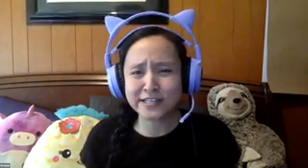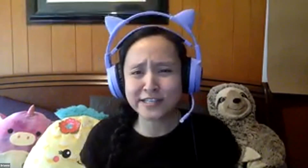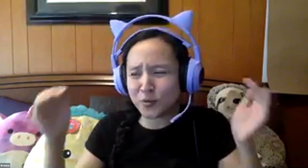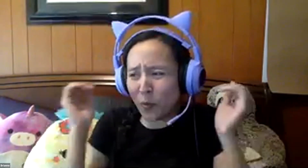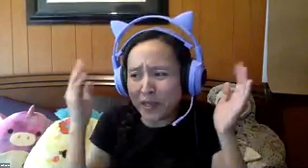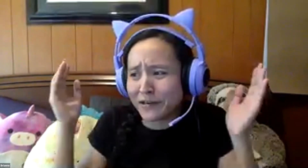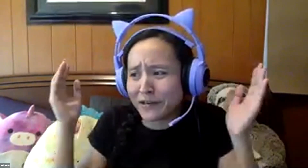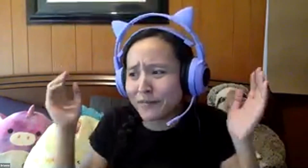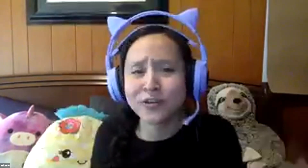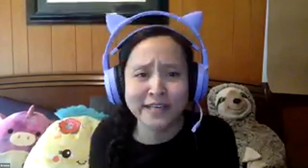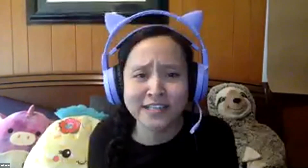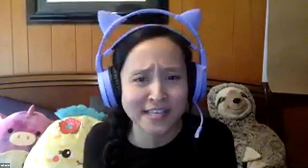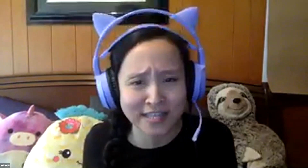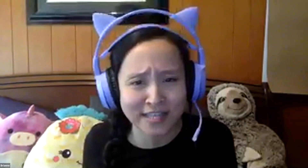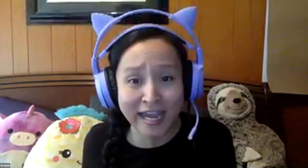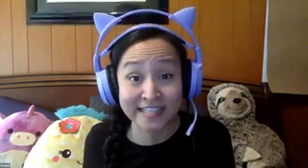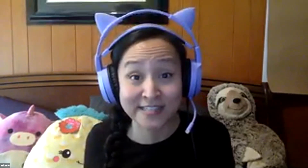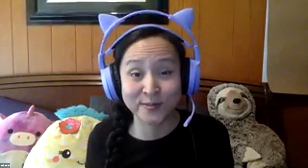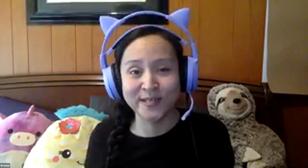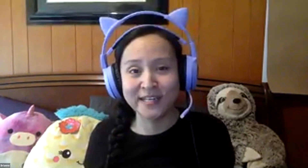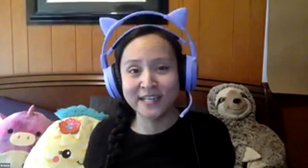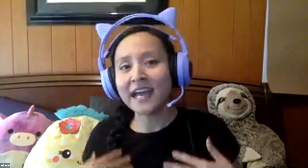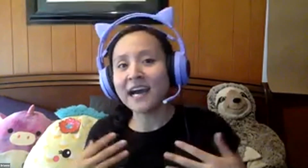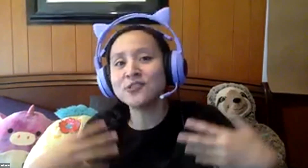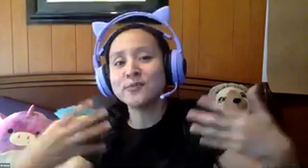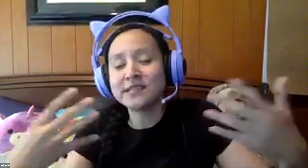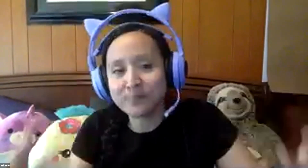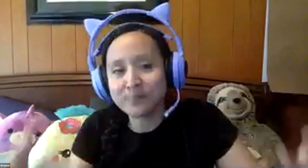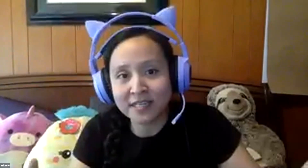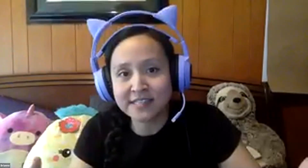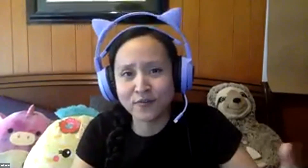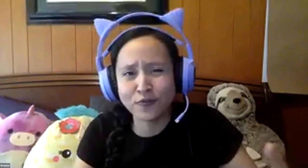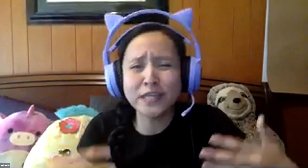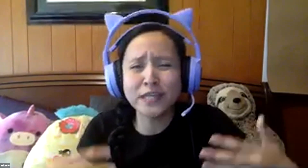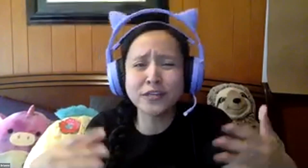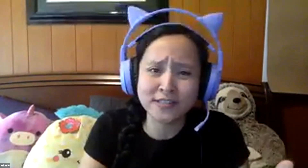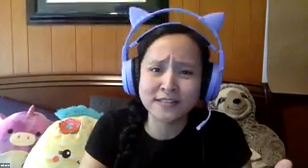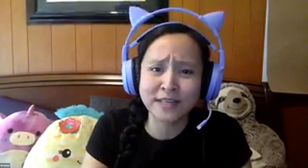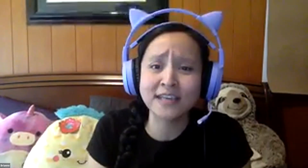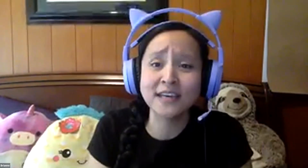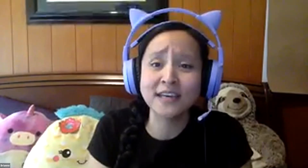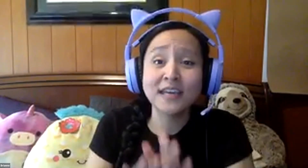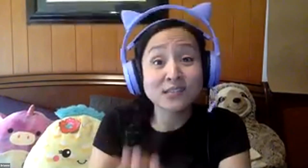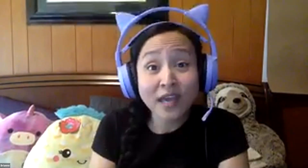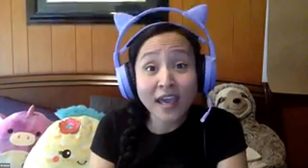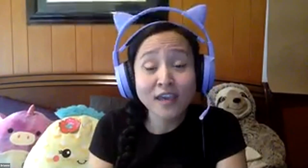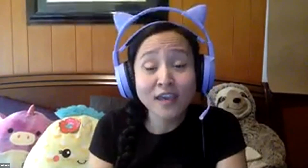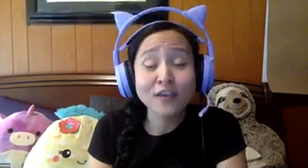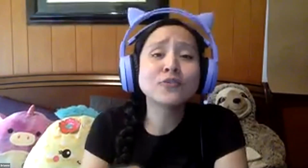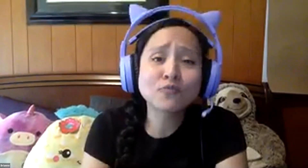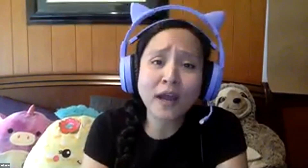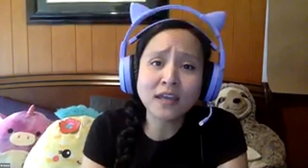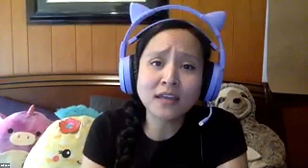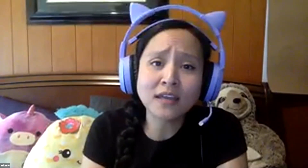They start doing weird math equations in their head. So I have to explain myself, reassure them, like, it's